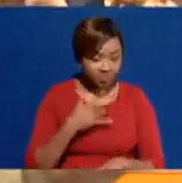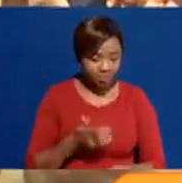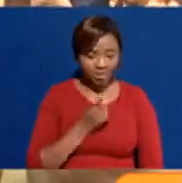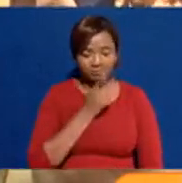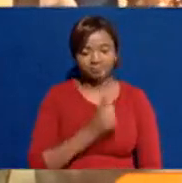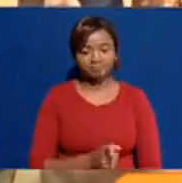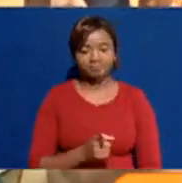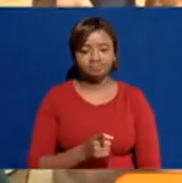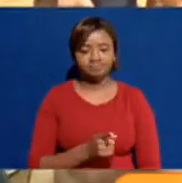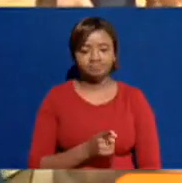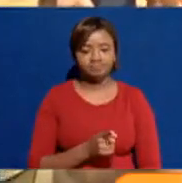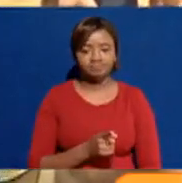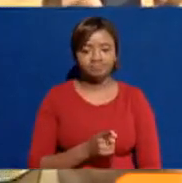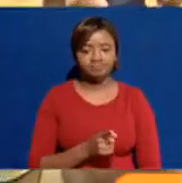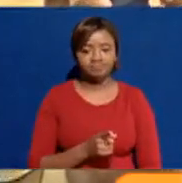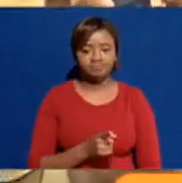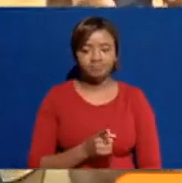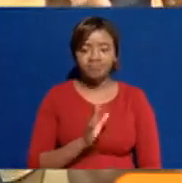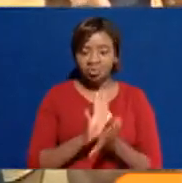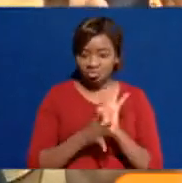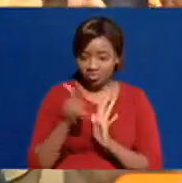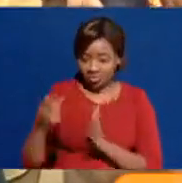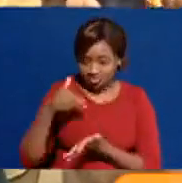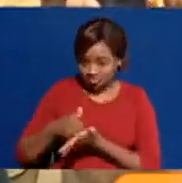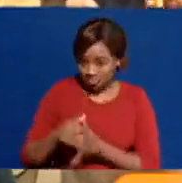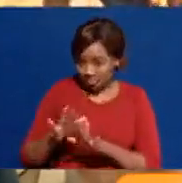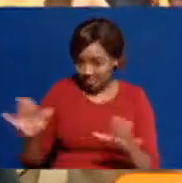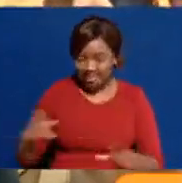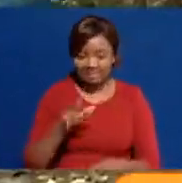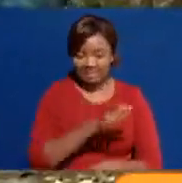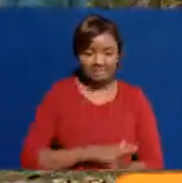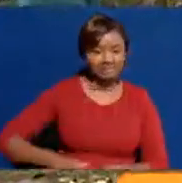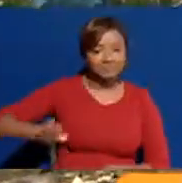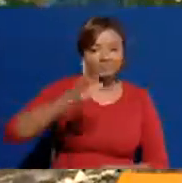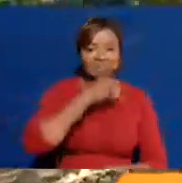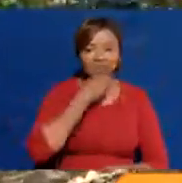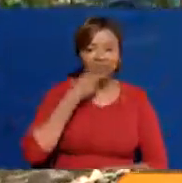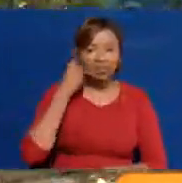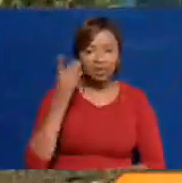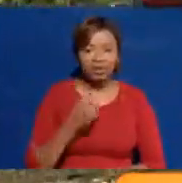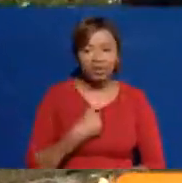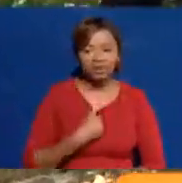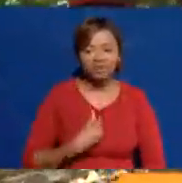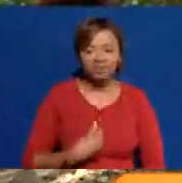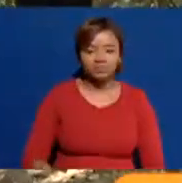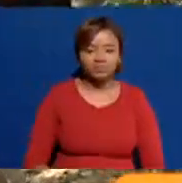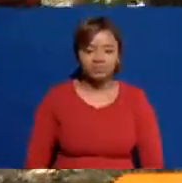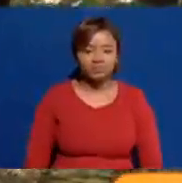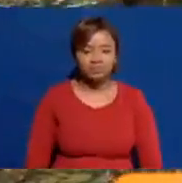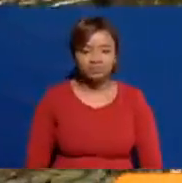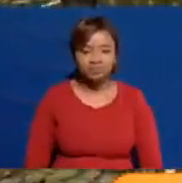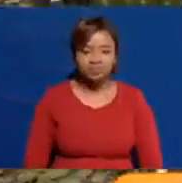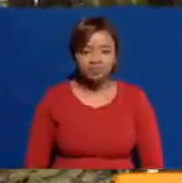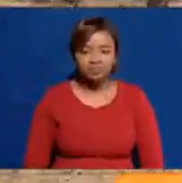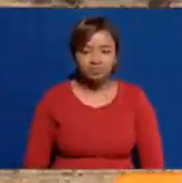large scale irrigation. Without this wetland, this place would have been a desert. Which are traditional pastoralists.